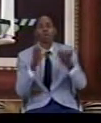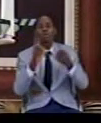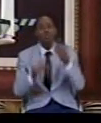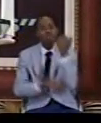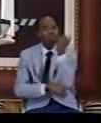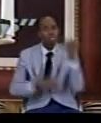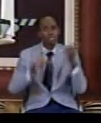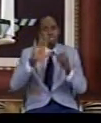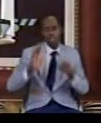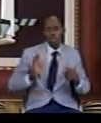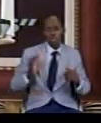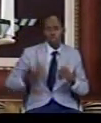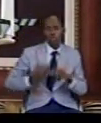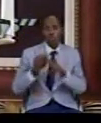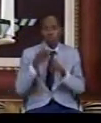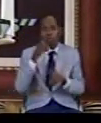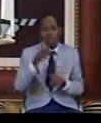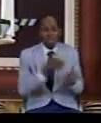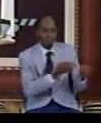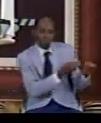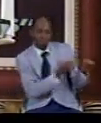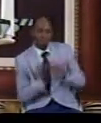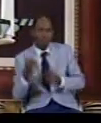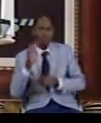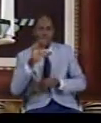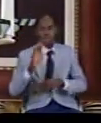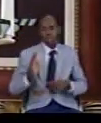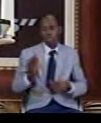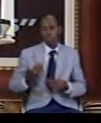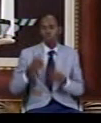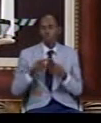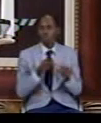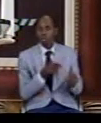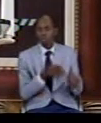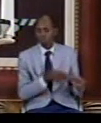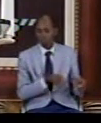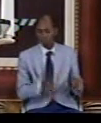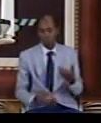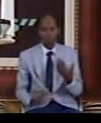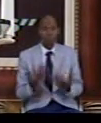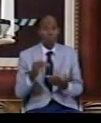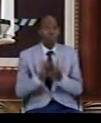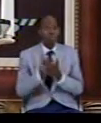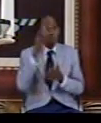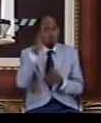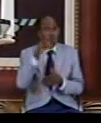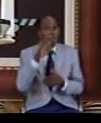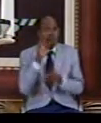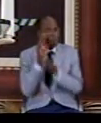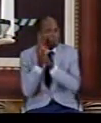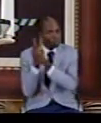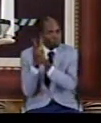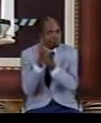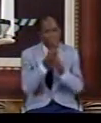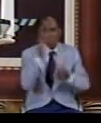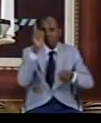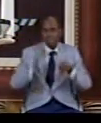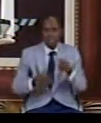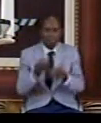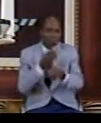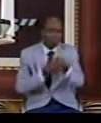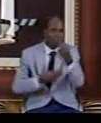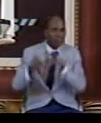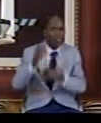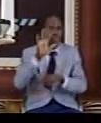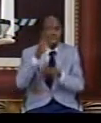you and drag that soul to hell. That's why you are watchful, and you cannot interchange that watchfulness